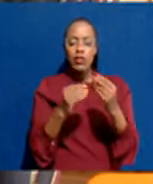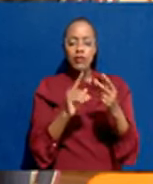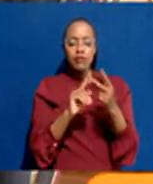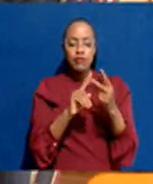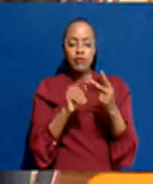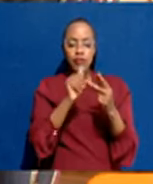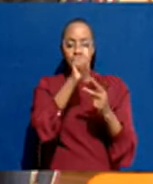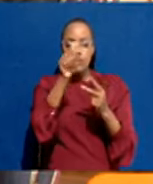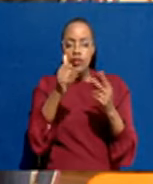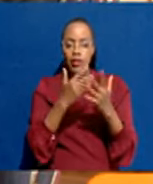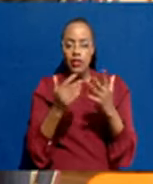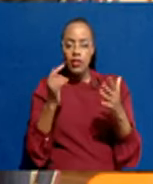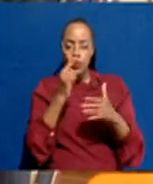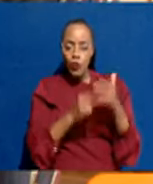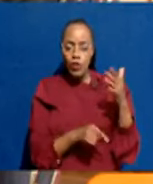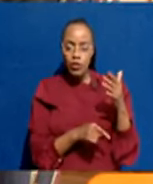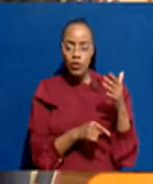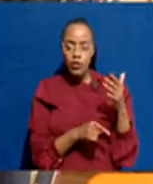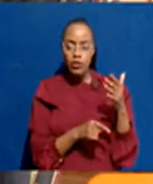thing is